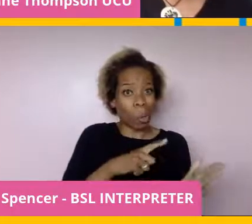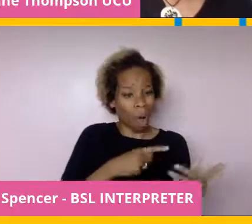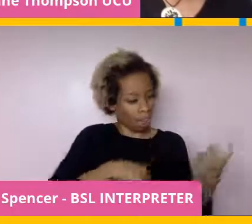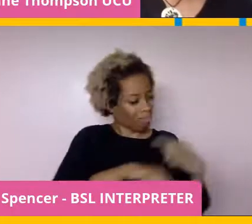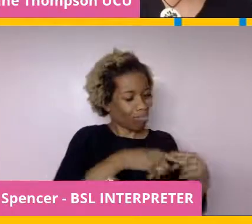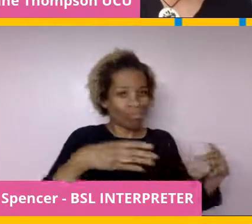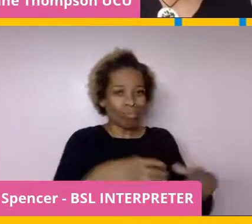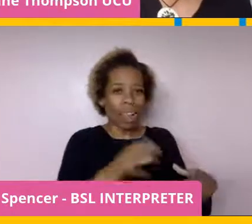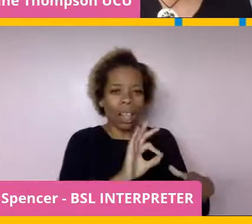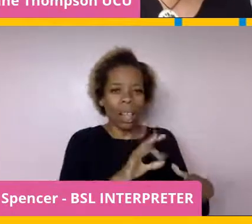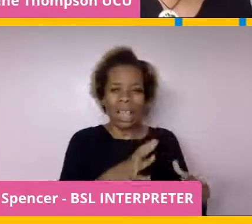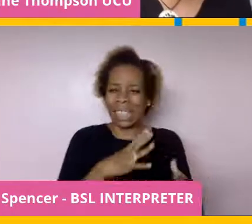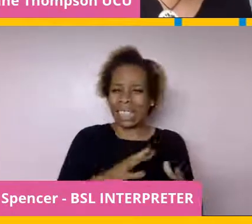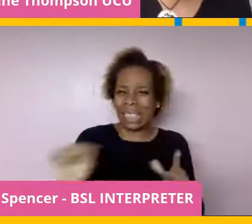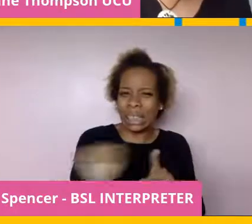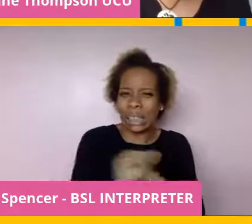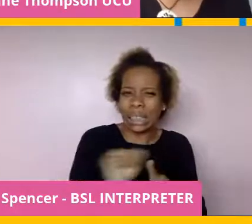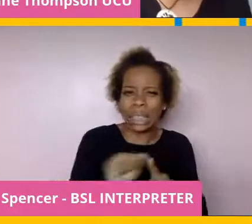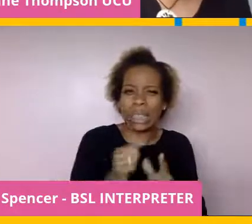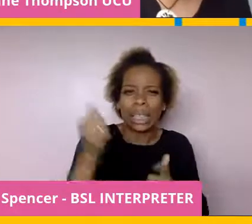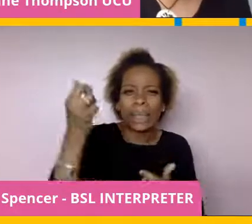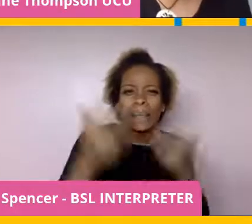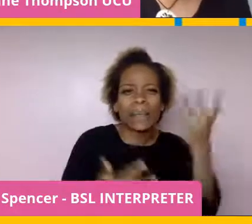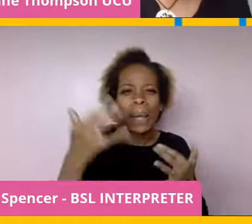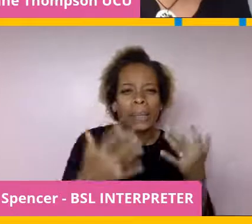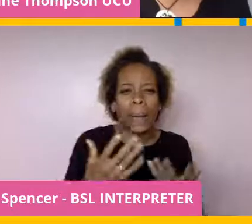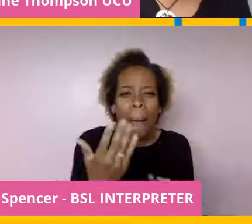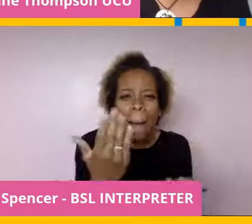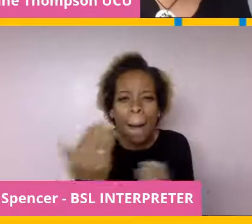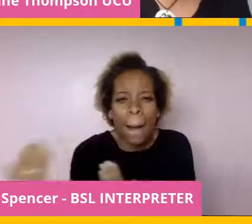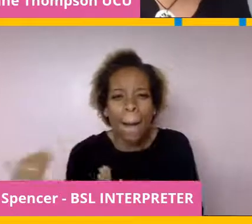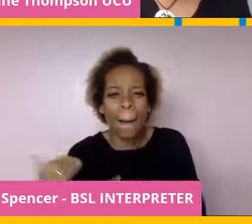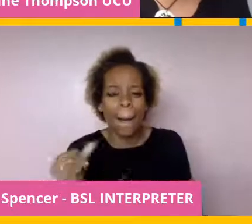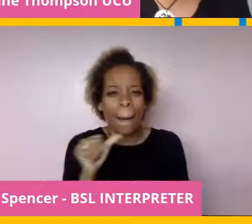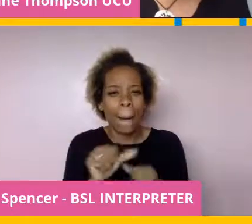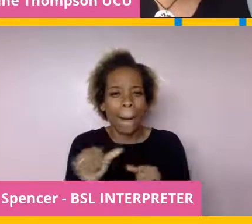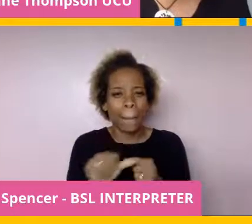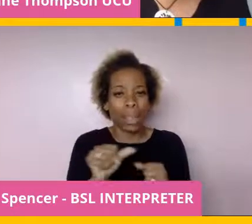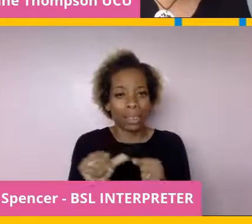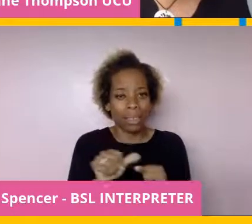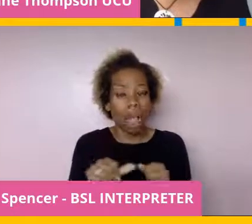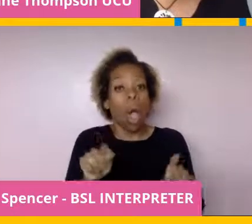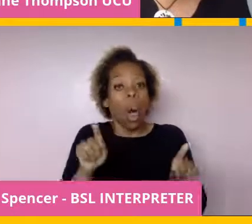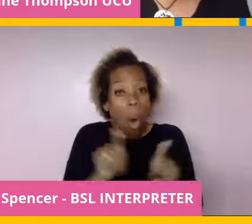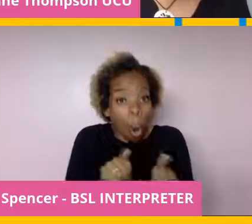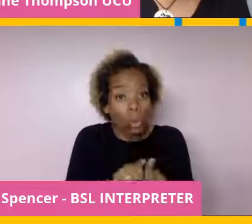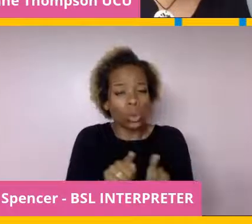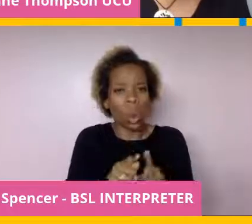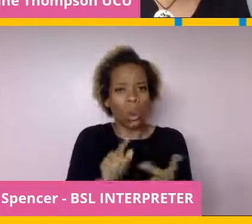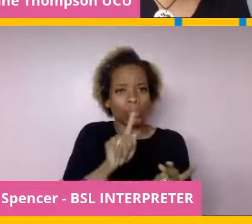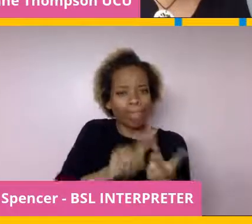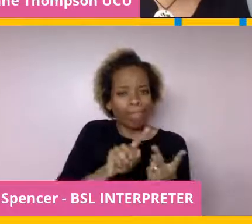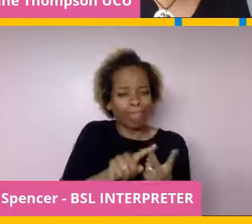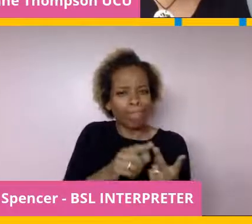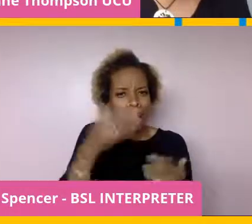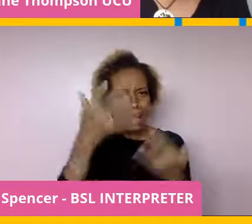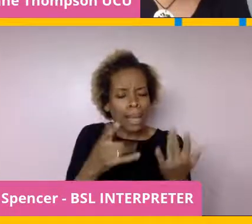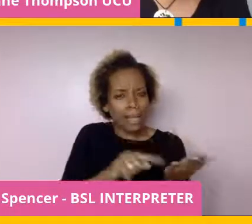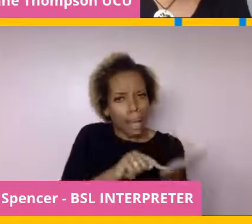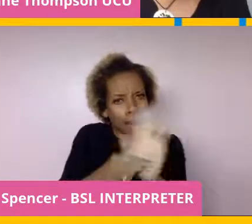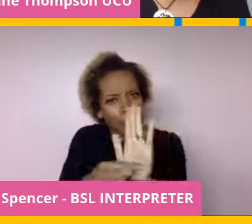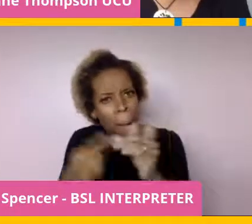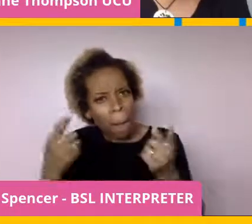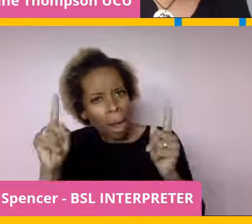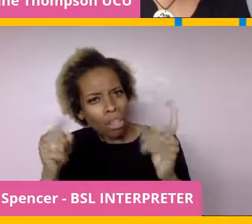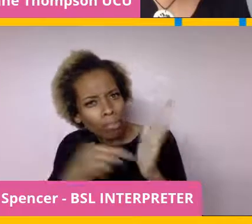work there to be done around the data, as well as on the pressure that needs to be put on management through that data. And if they can't find the data,